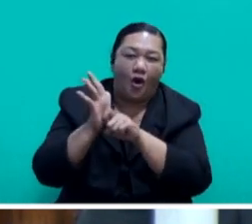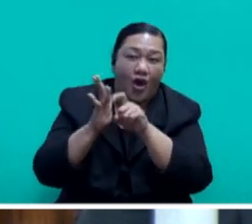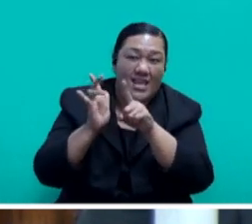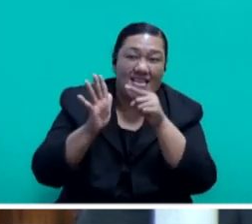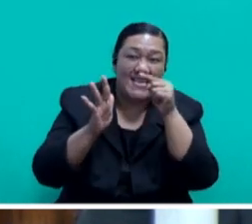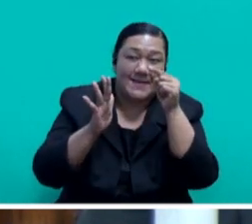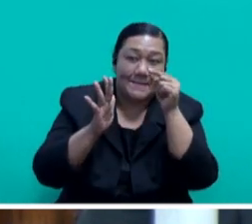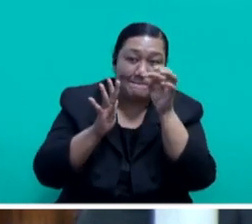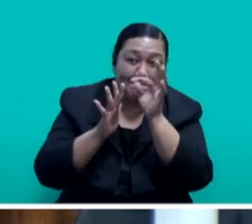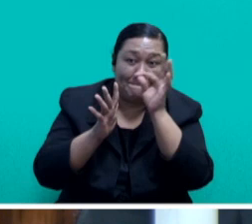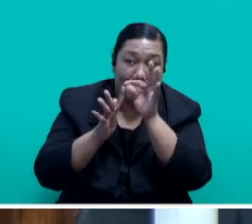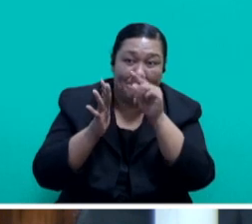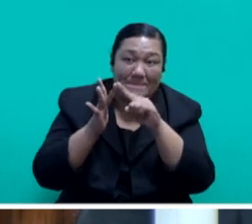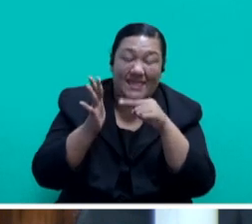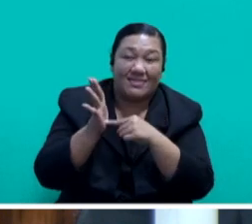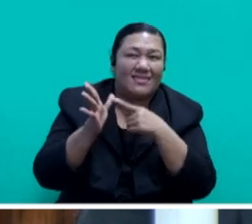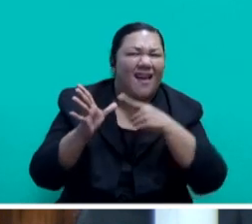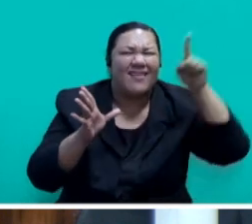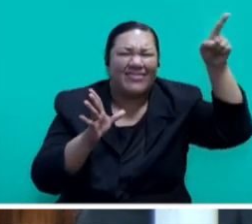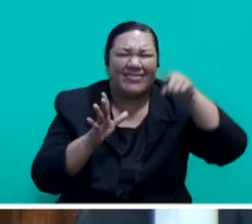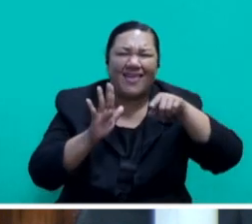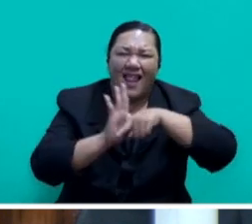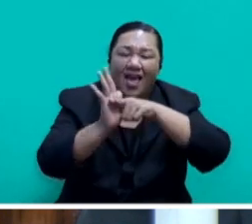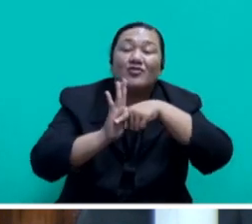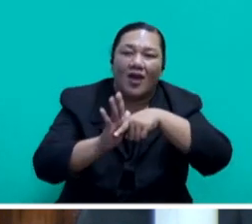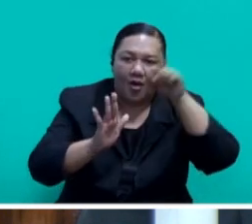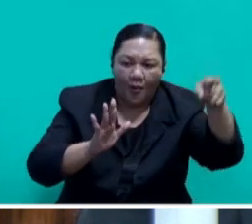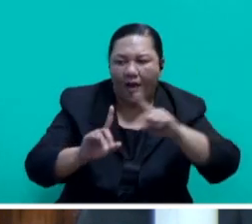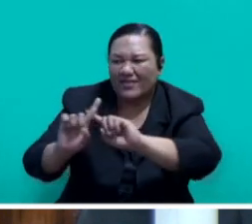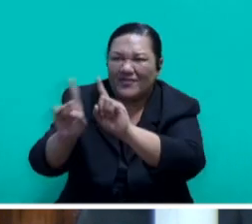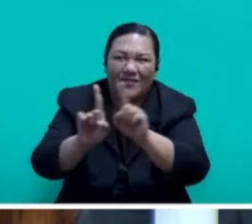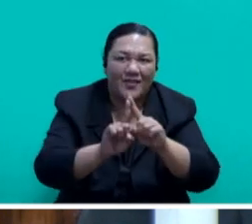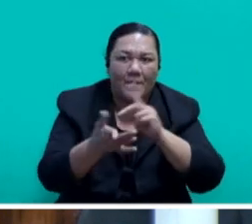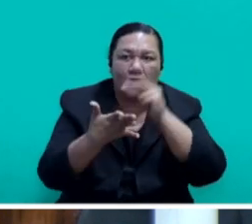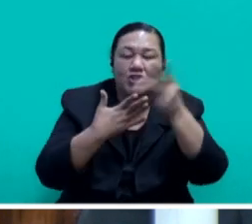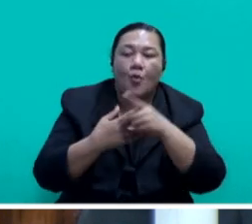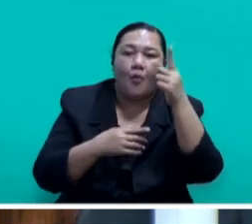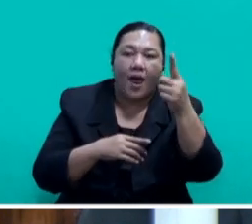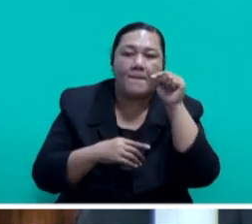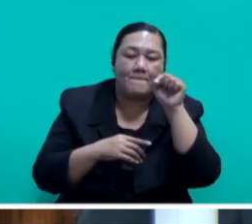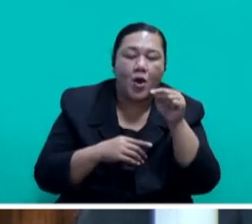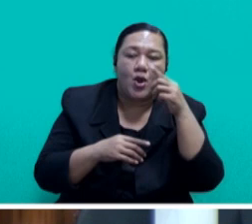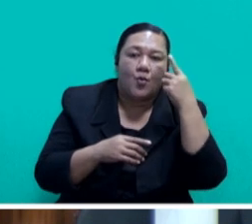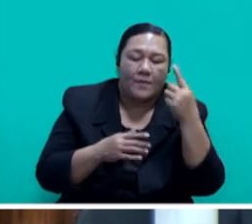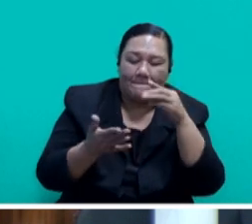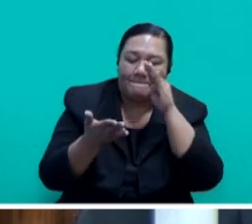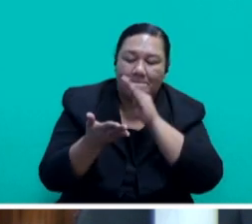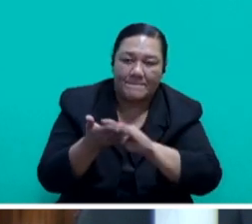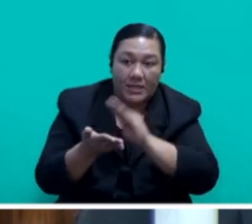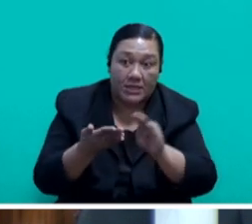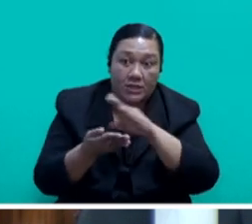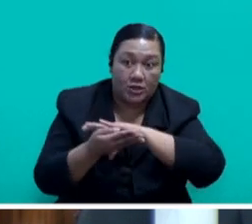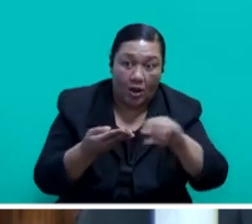Revitalizing Informal Settlements and Environment, or RISE project, with allocation of $1.7 million and $1 million